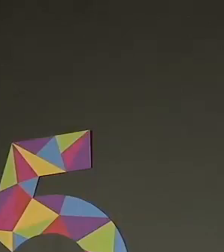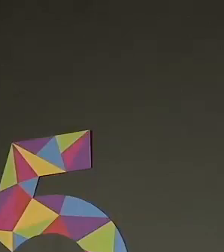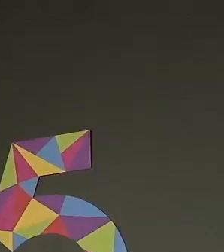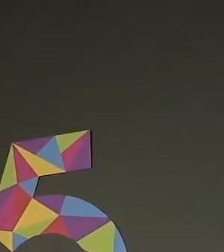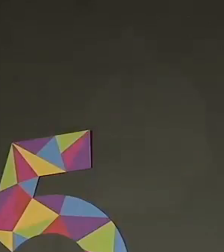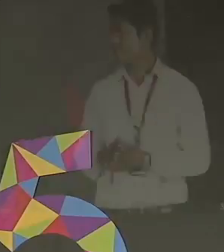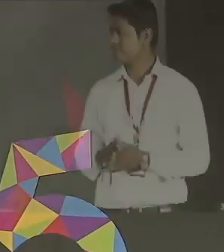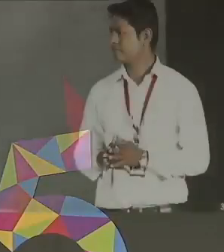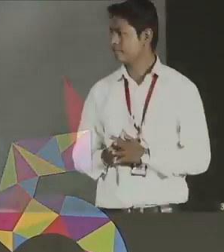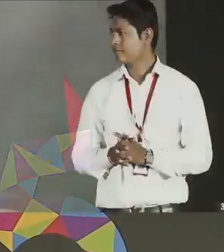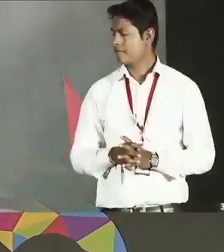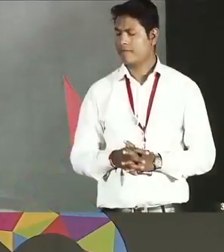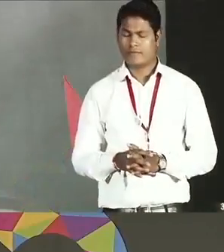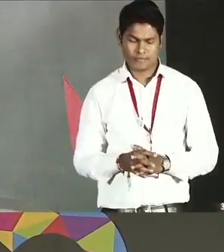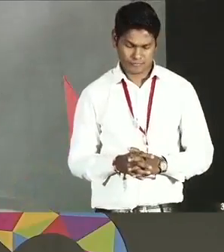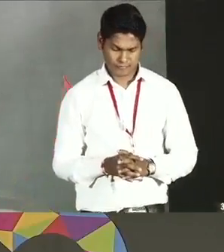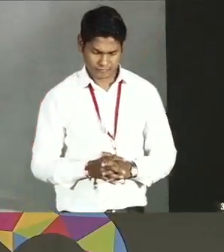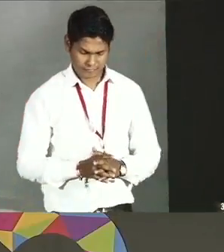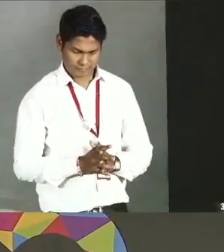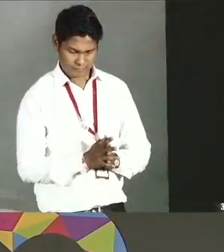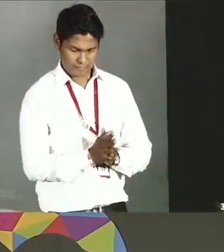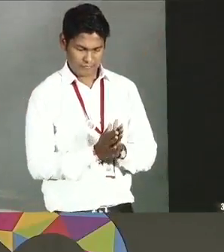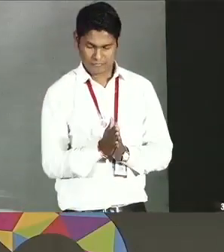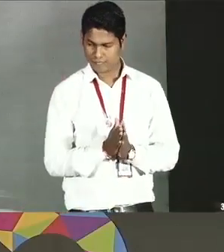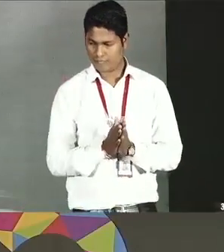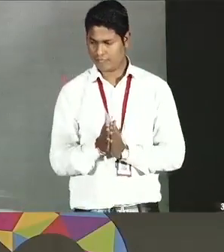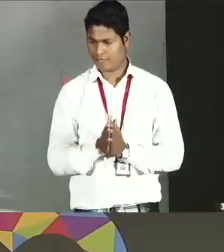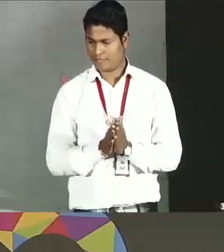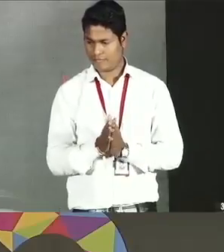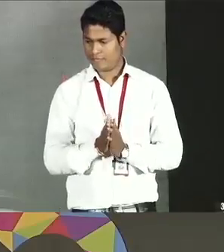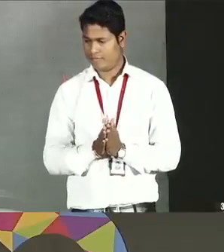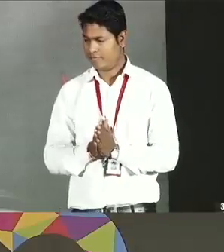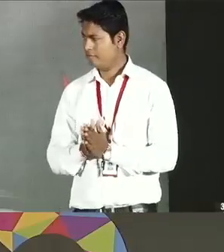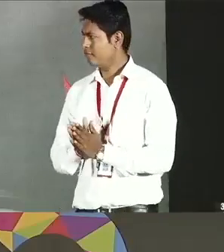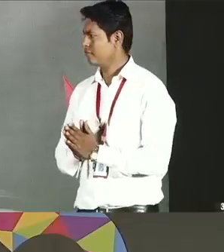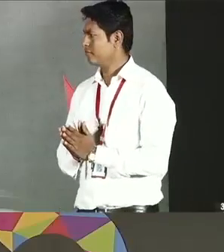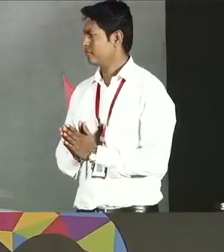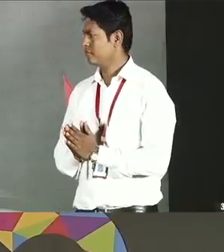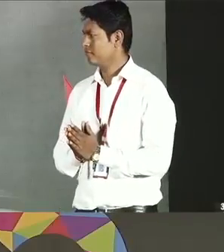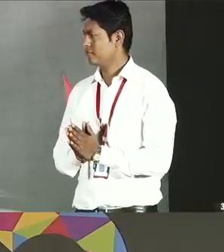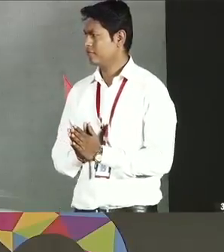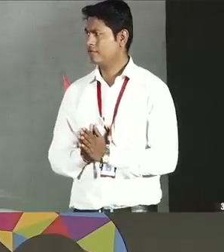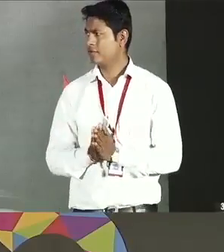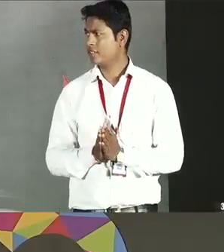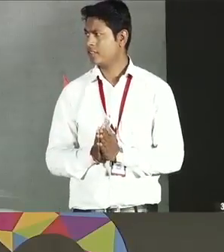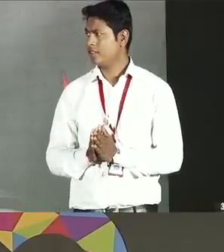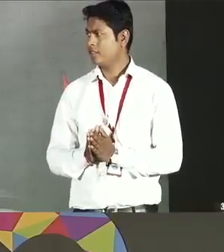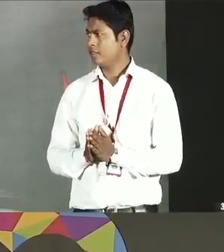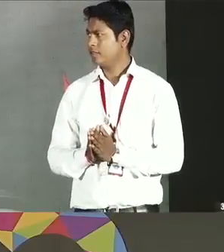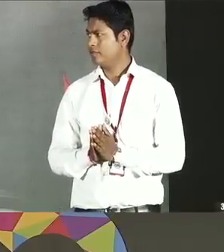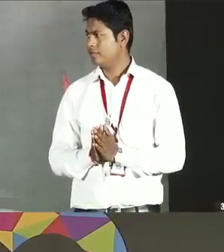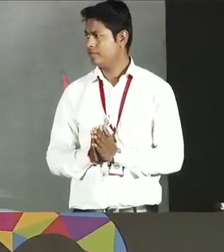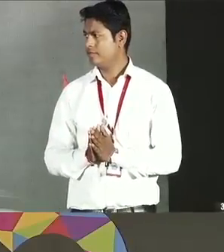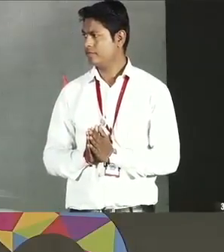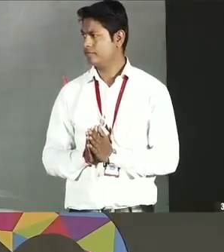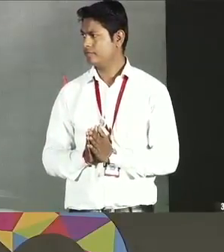Bangalore. And first I want to start by thanking Feroz and his team for inviting me to be part of IIS. I heard